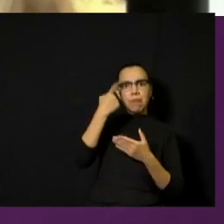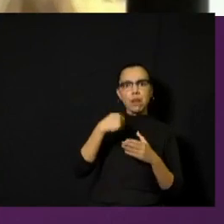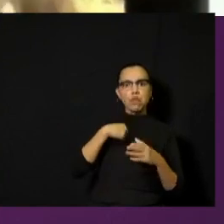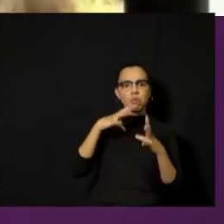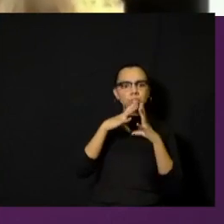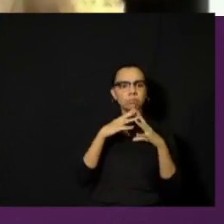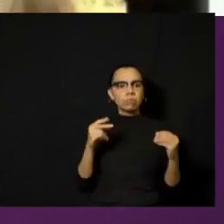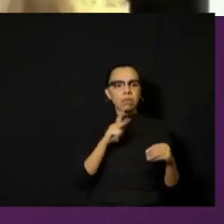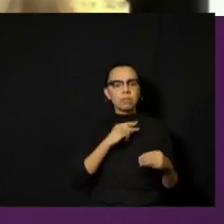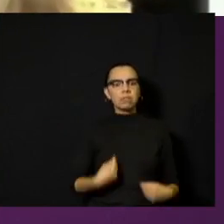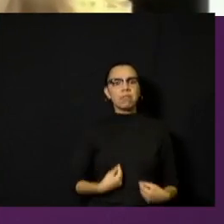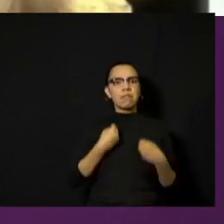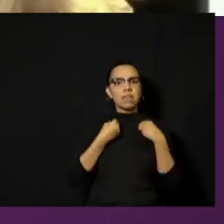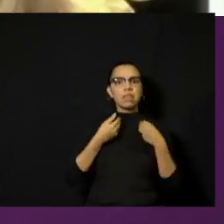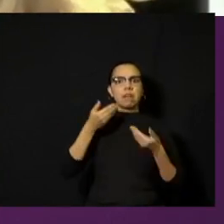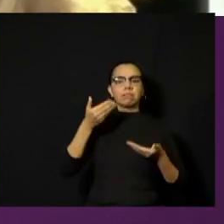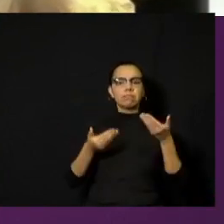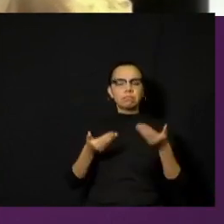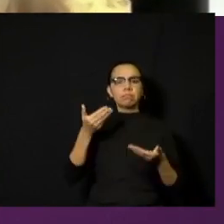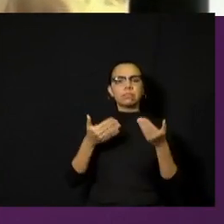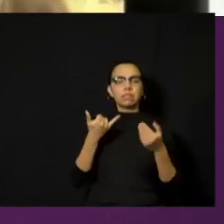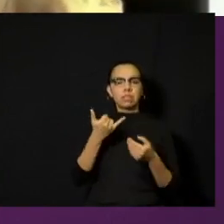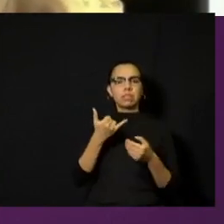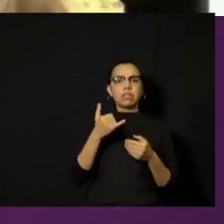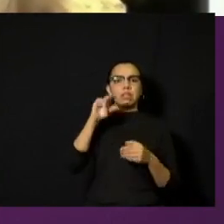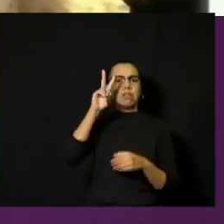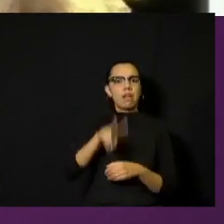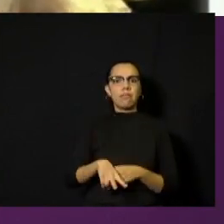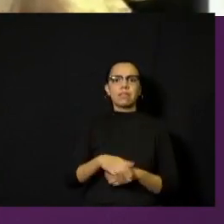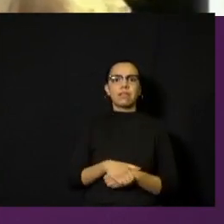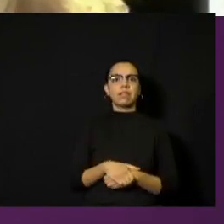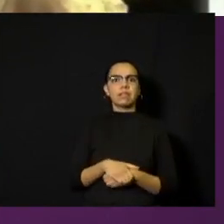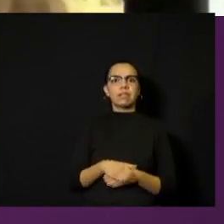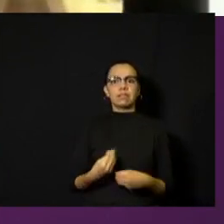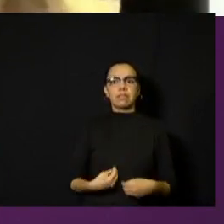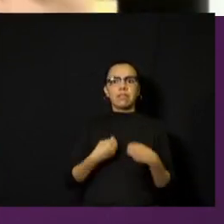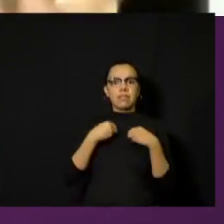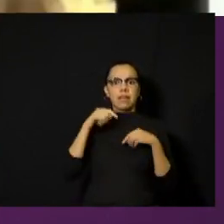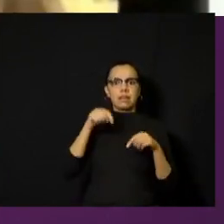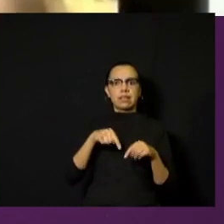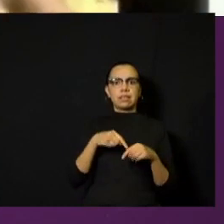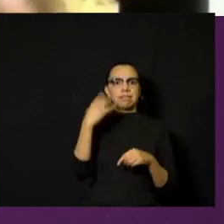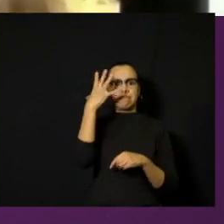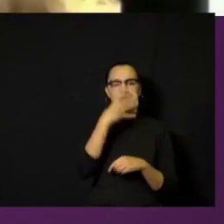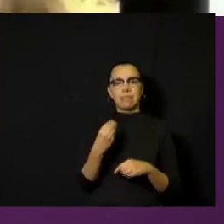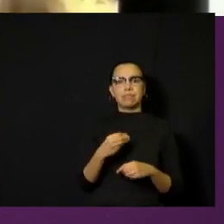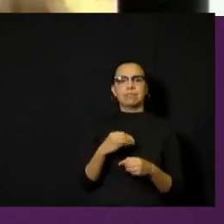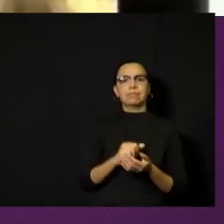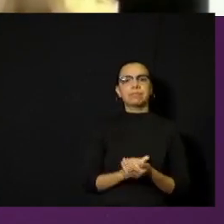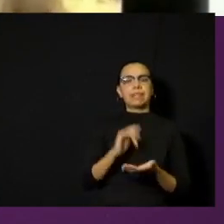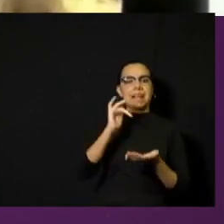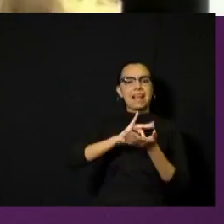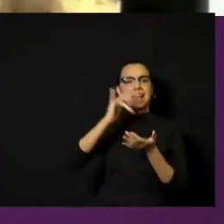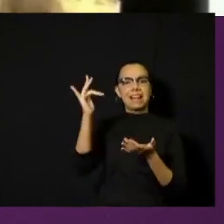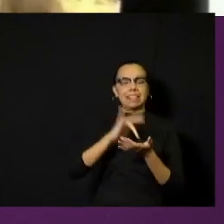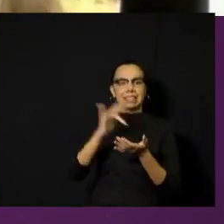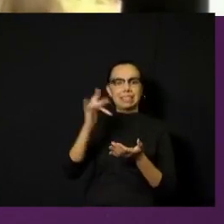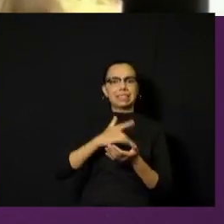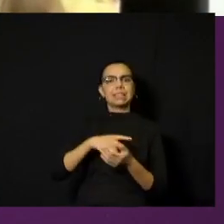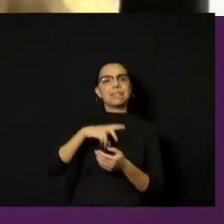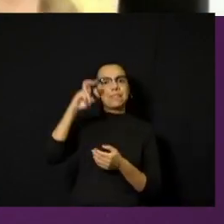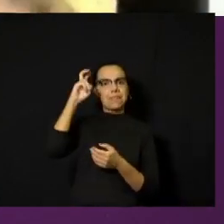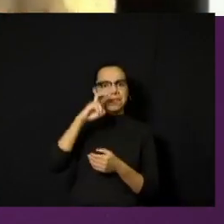for me to balance my life, to work it out, and what I'm experiencing this present.